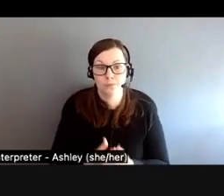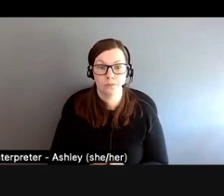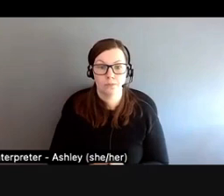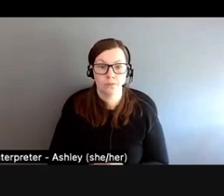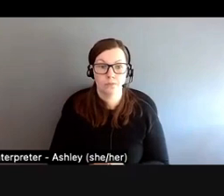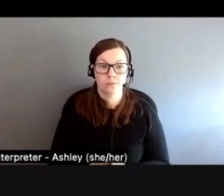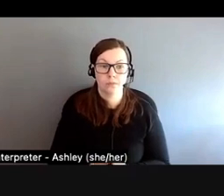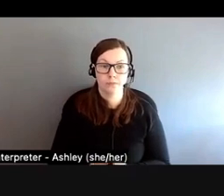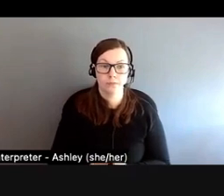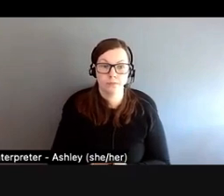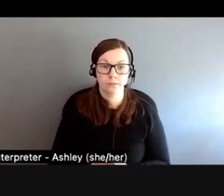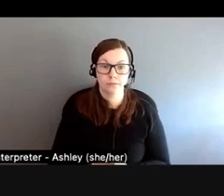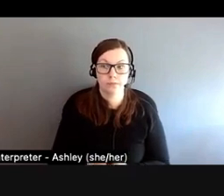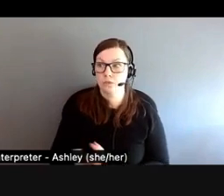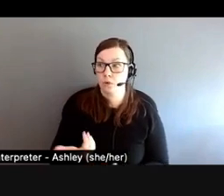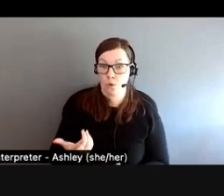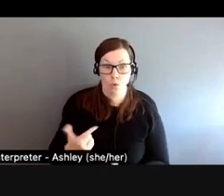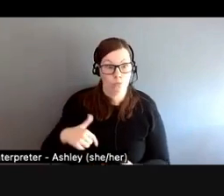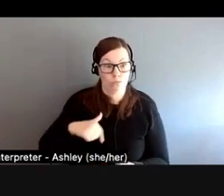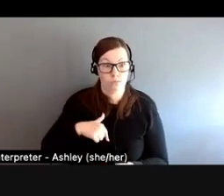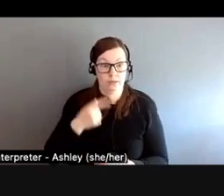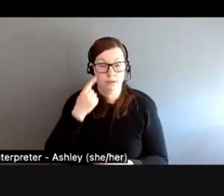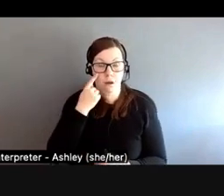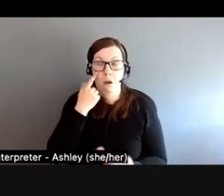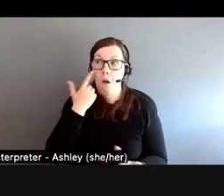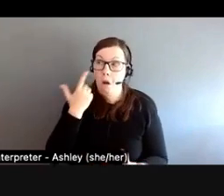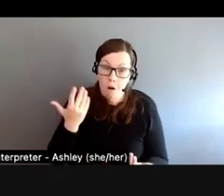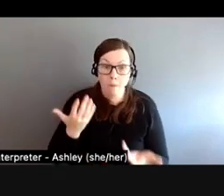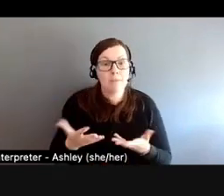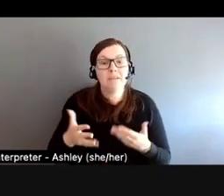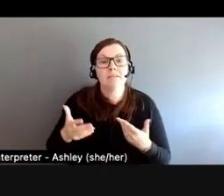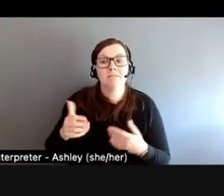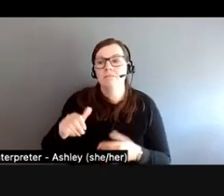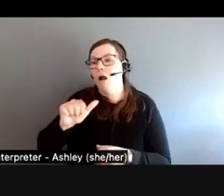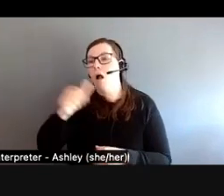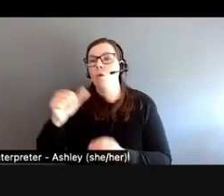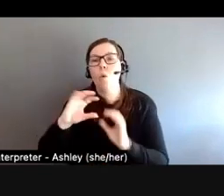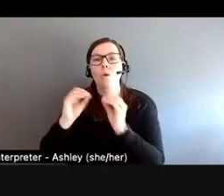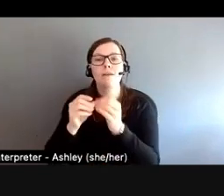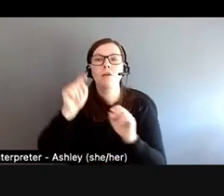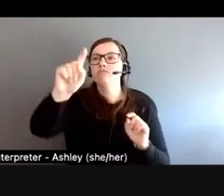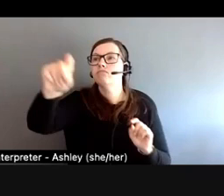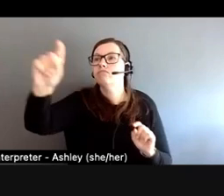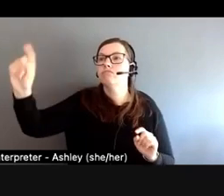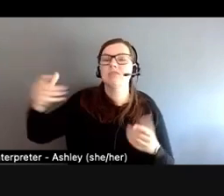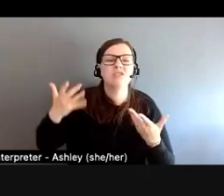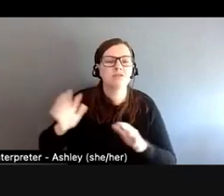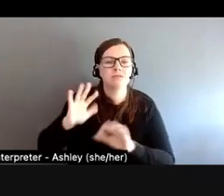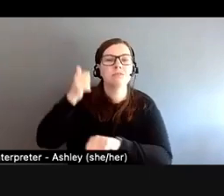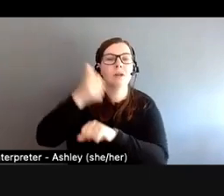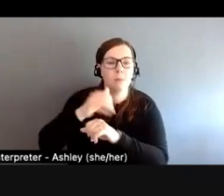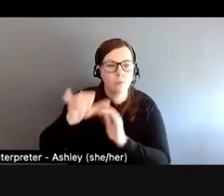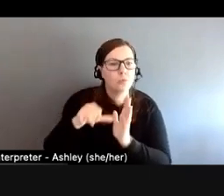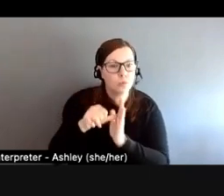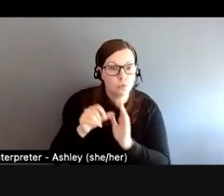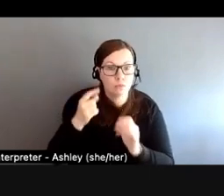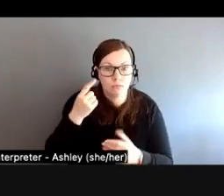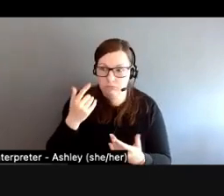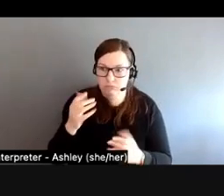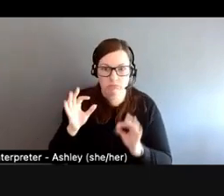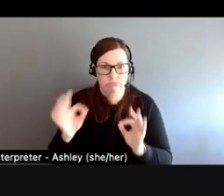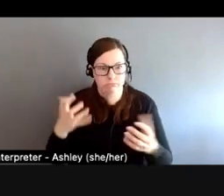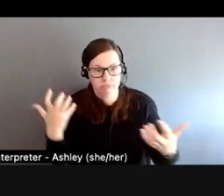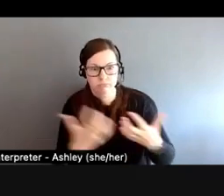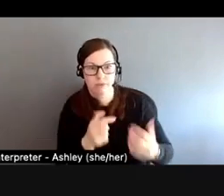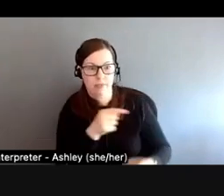channel online in YouTube to fit our learners' needs, especially if